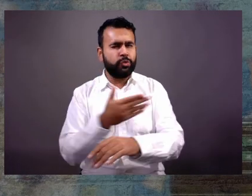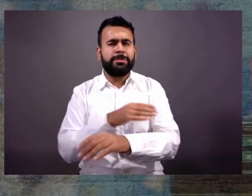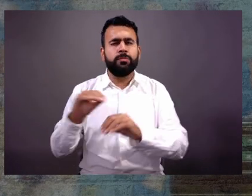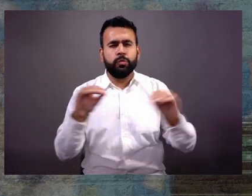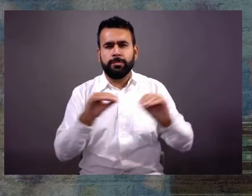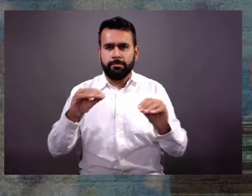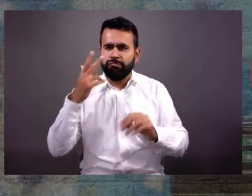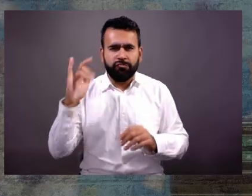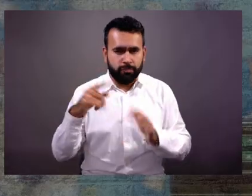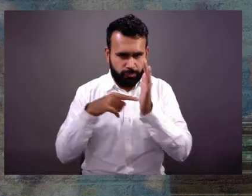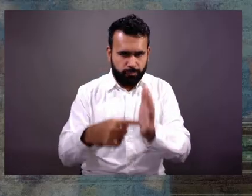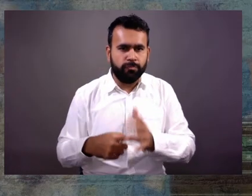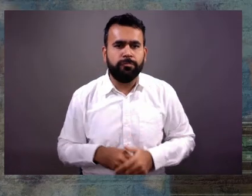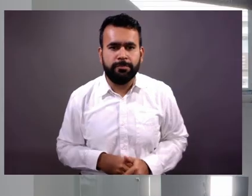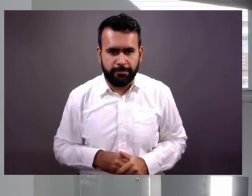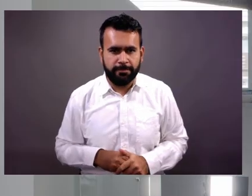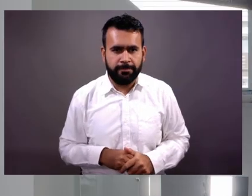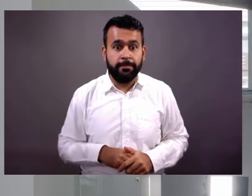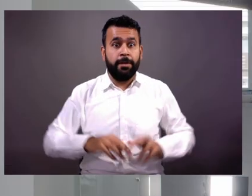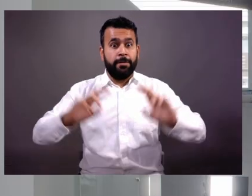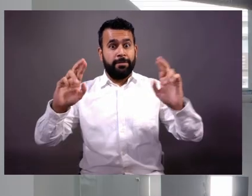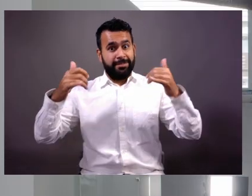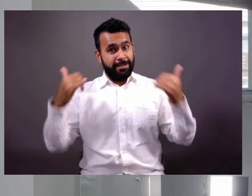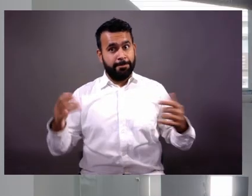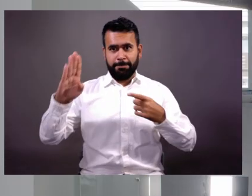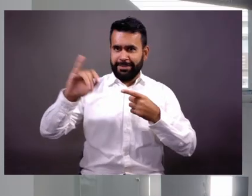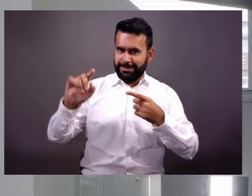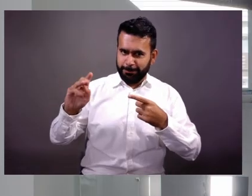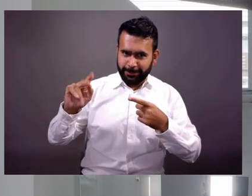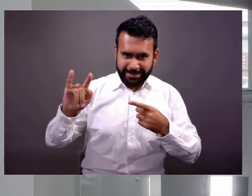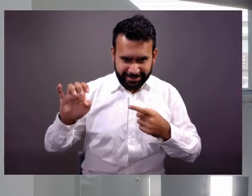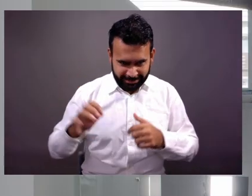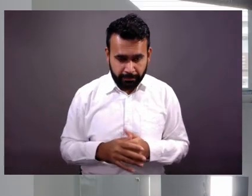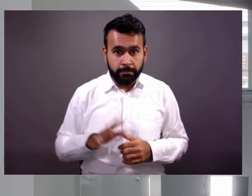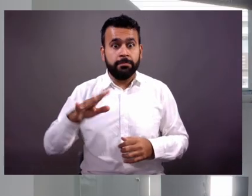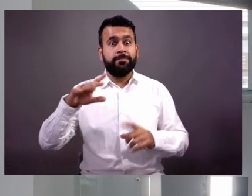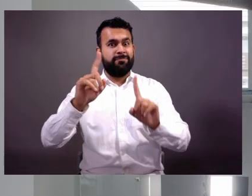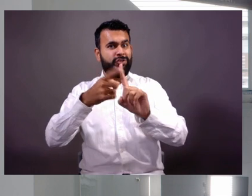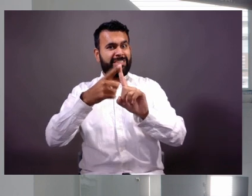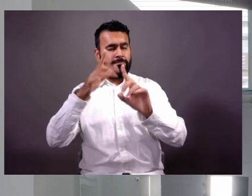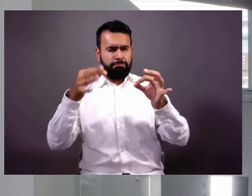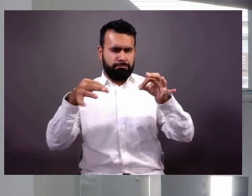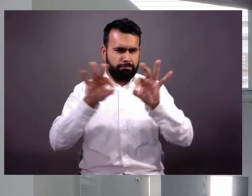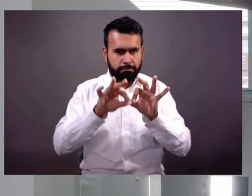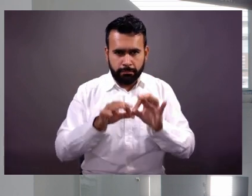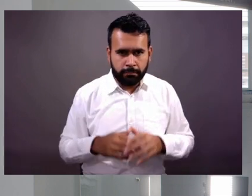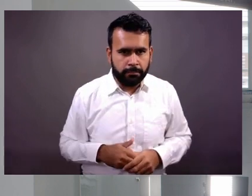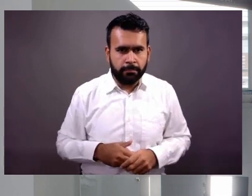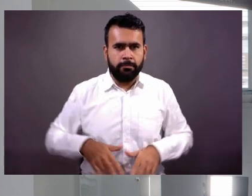Biz Marquee. So now we're going to get into the Biz Marquee. All right,